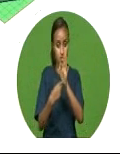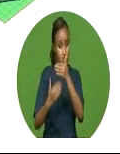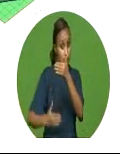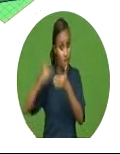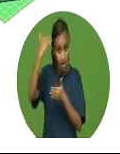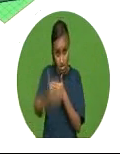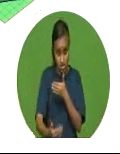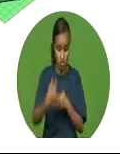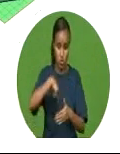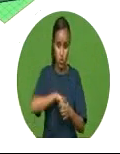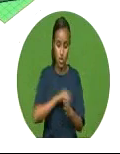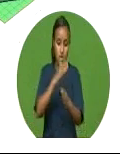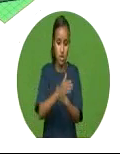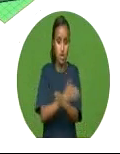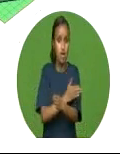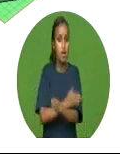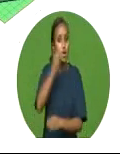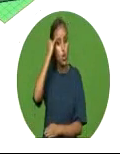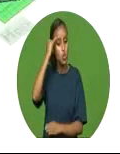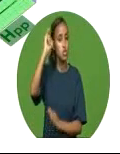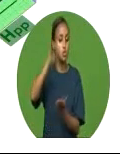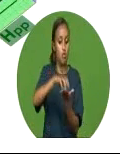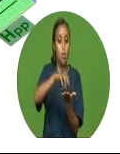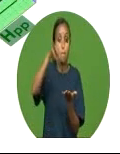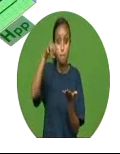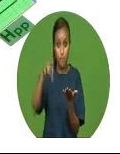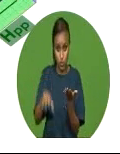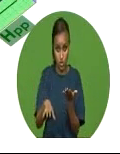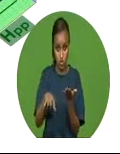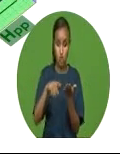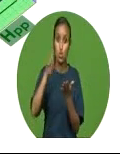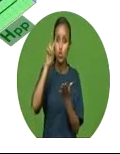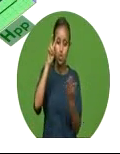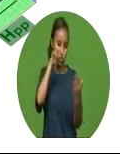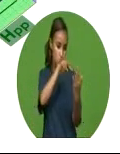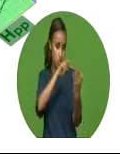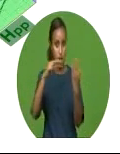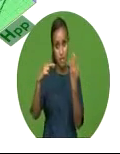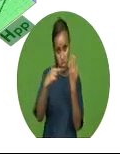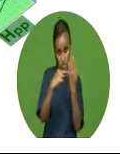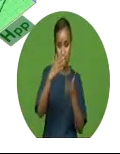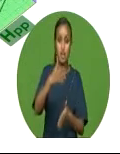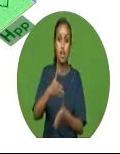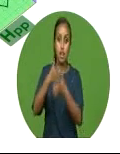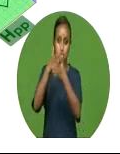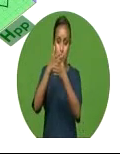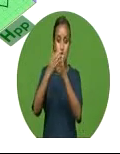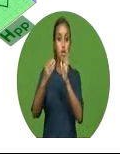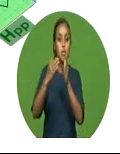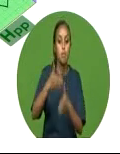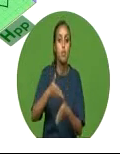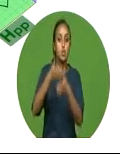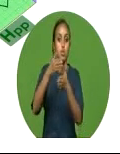Then, we upgrade the concept of projection to a two-dimensional level, projection of